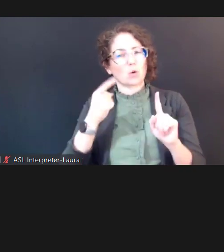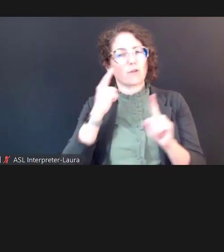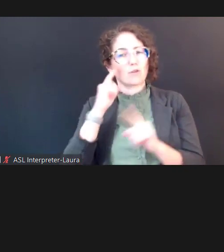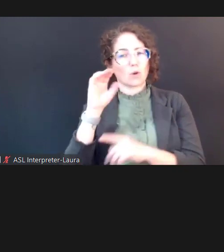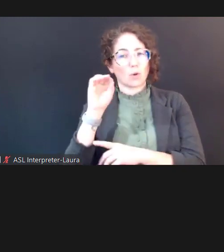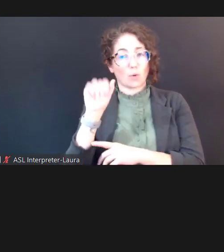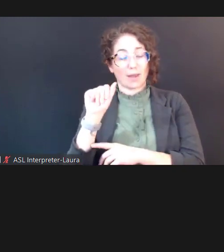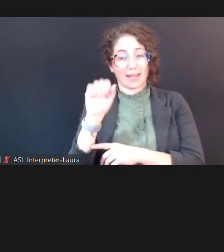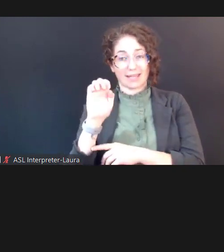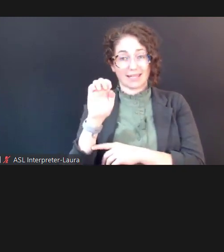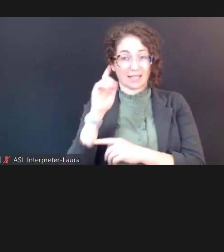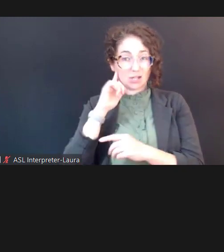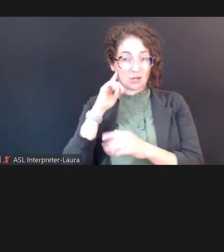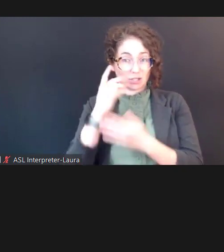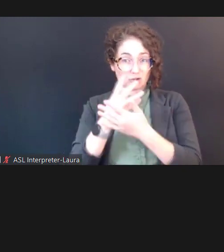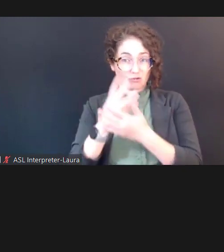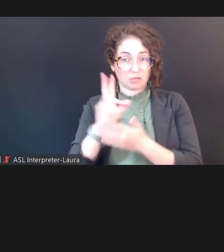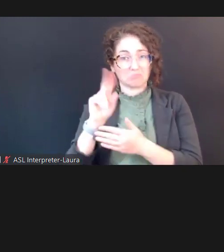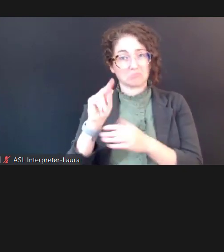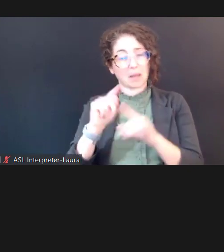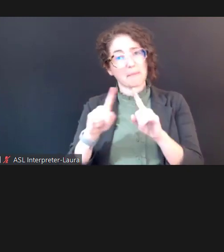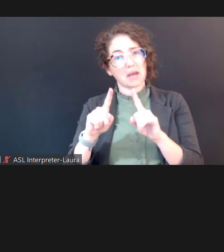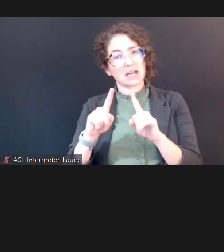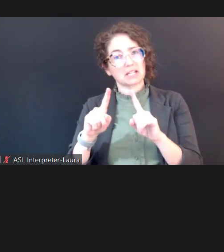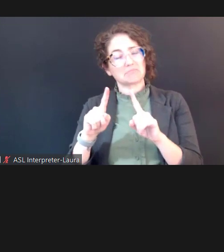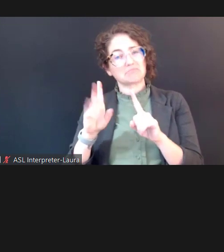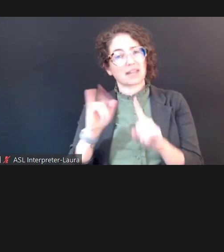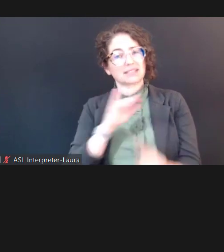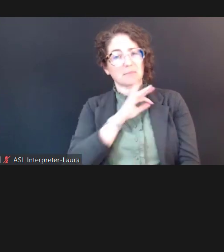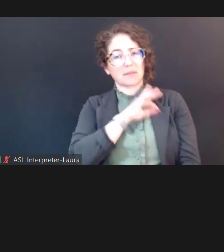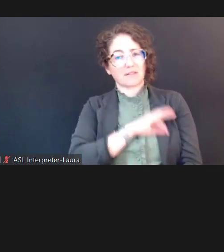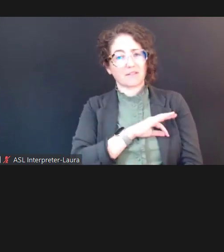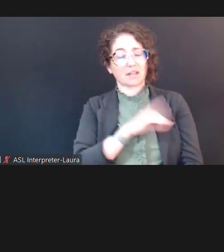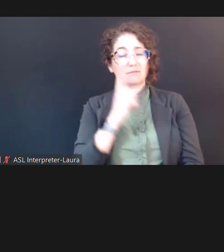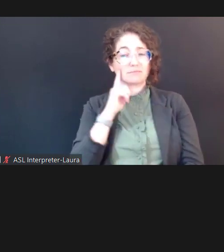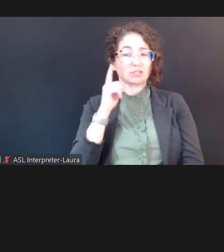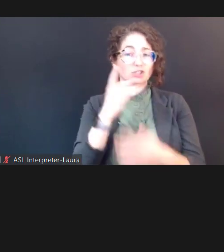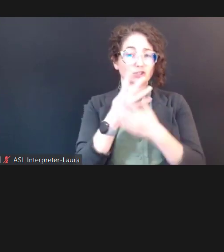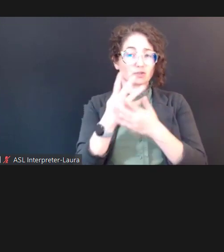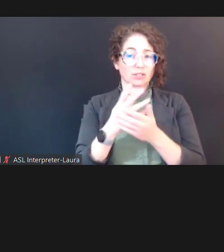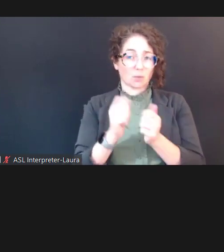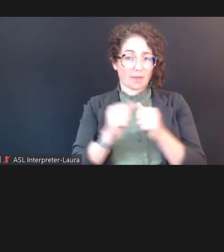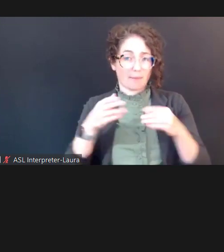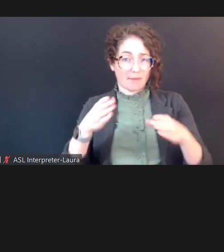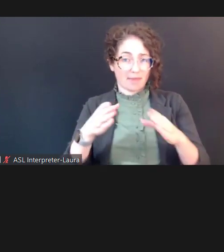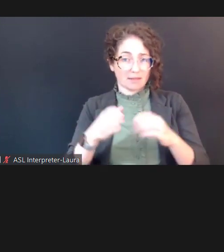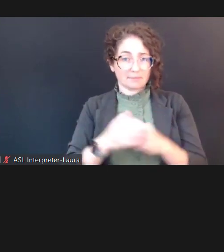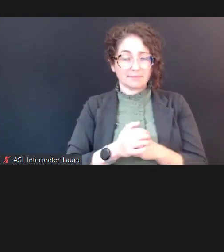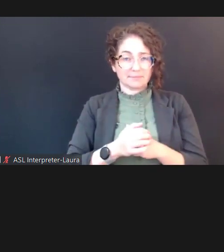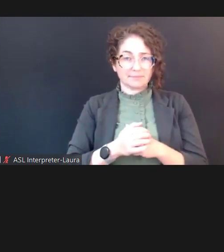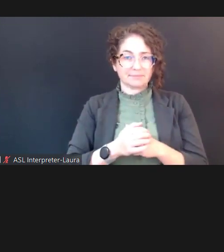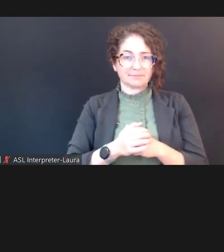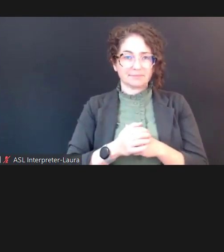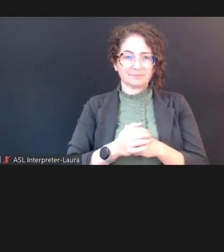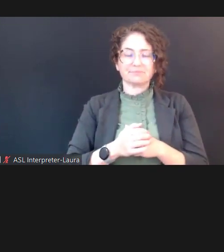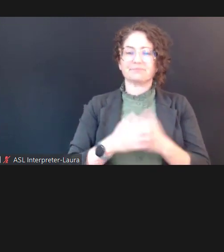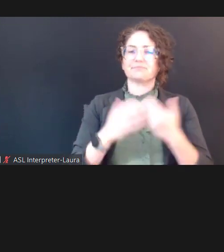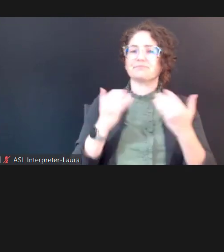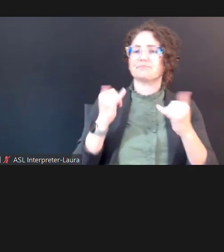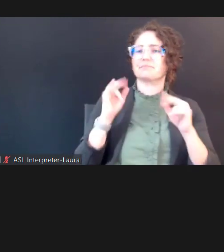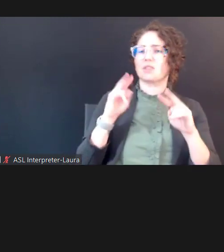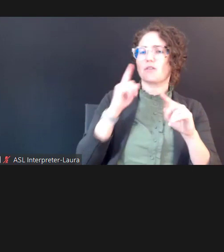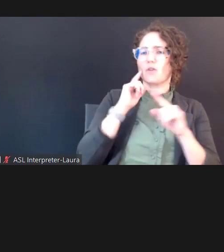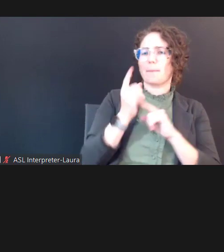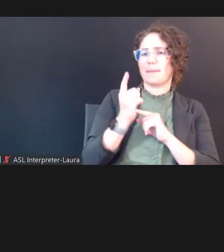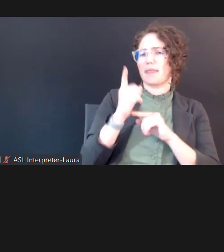hearing screening, it's definitely an additional benefit of screening with this method. take a look for a minute at